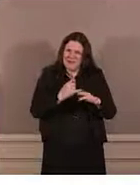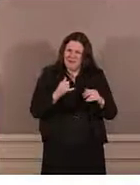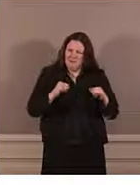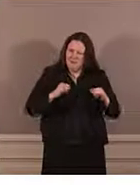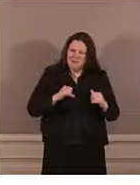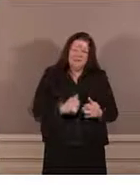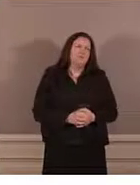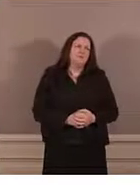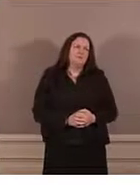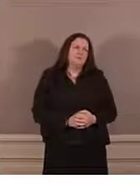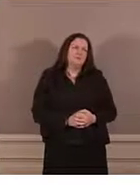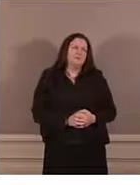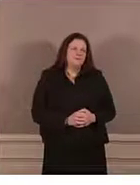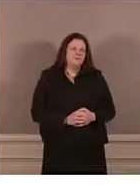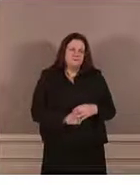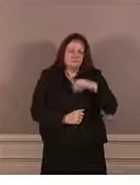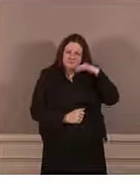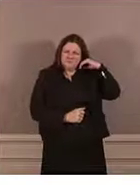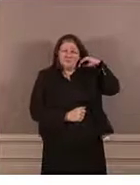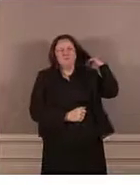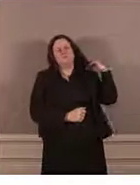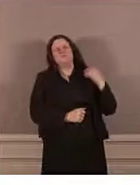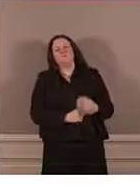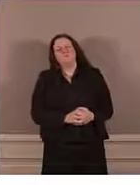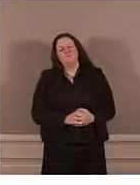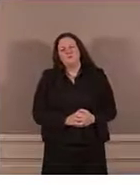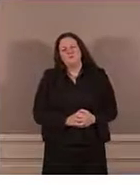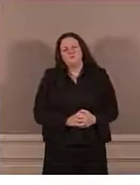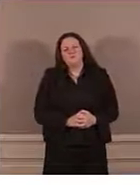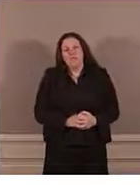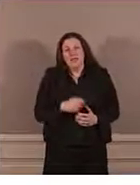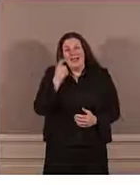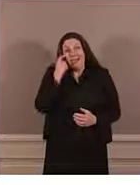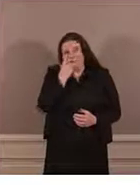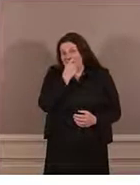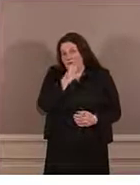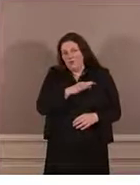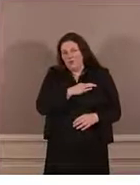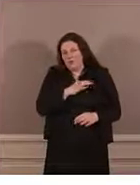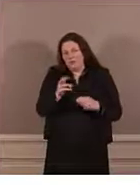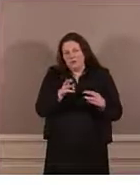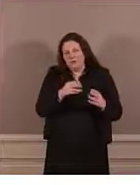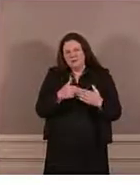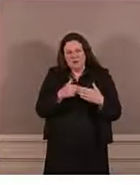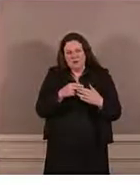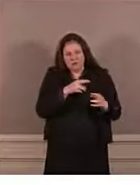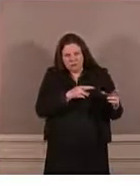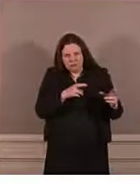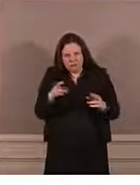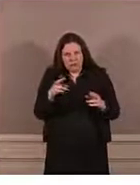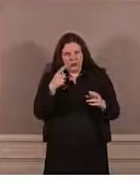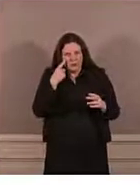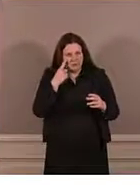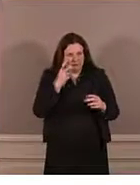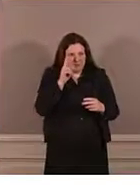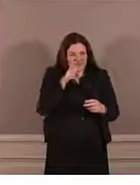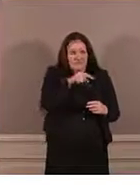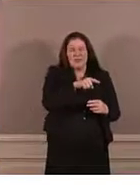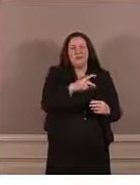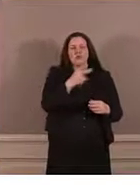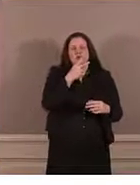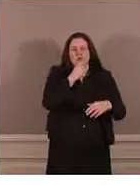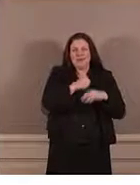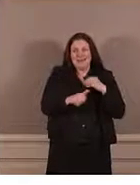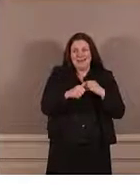abilities. Evidence of good practice was also clear in regular visits to day centres by